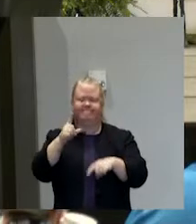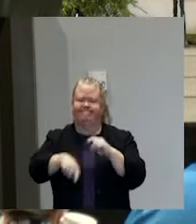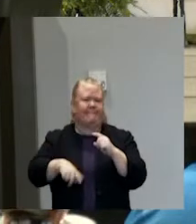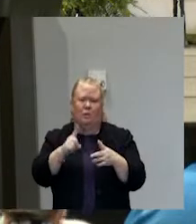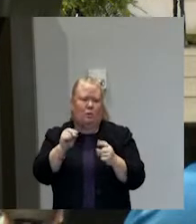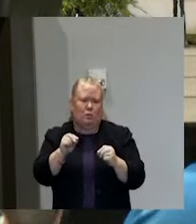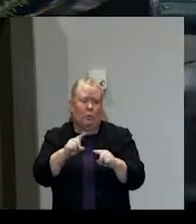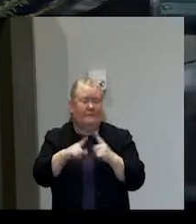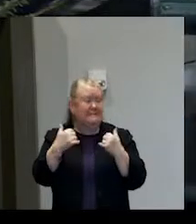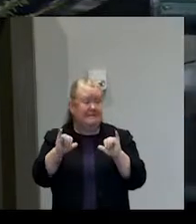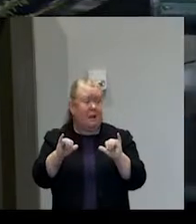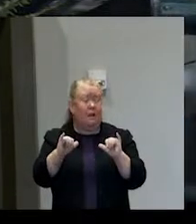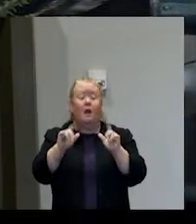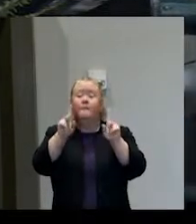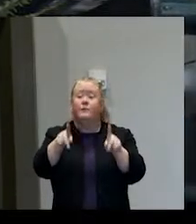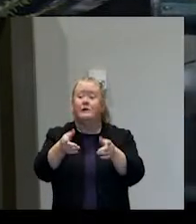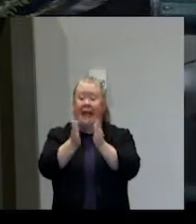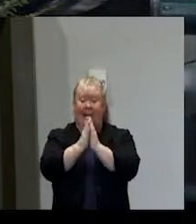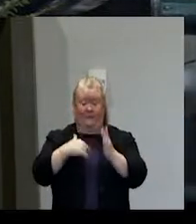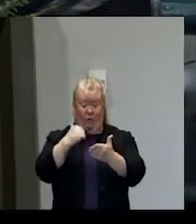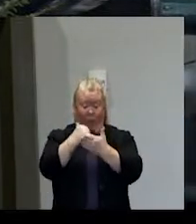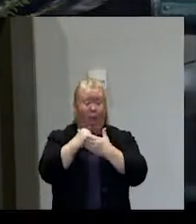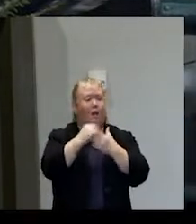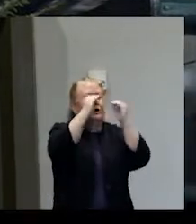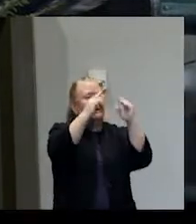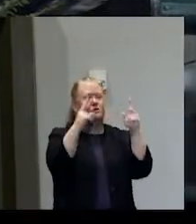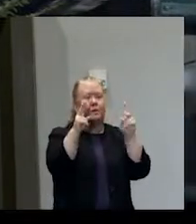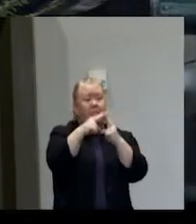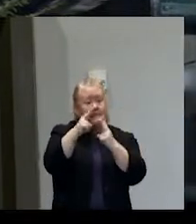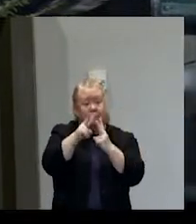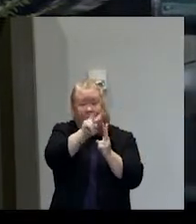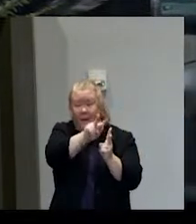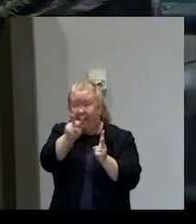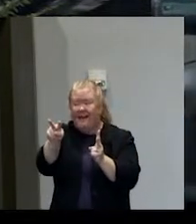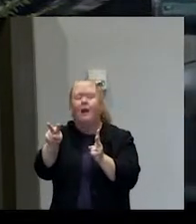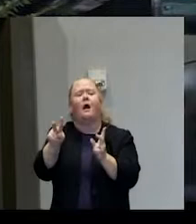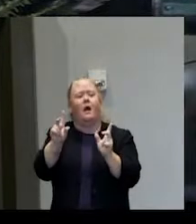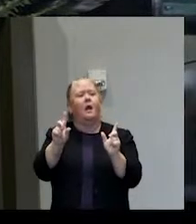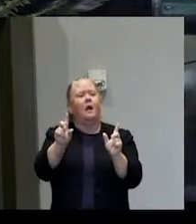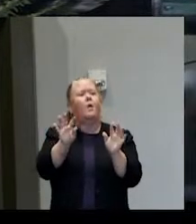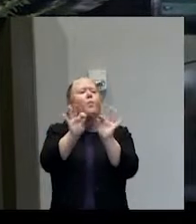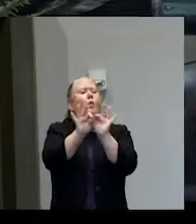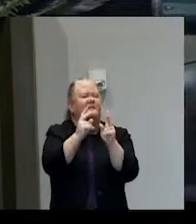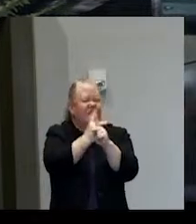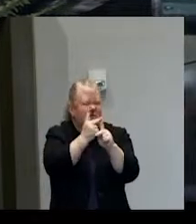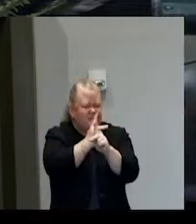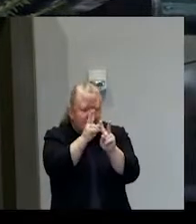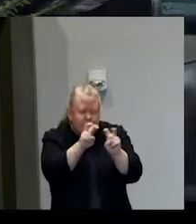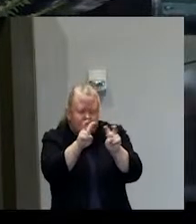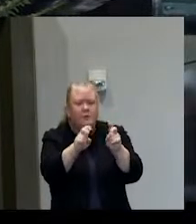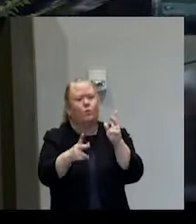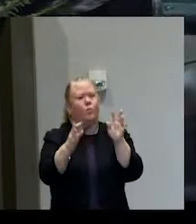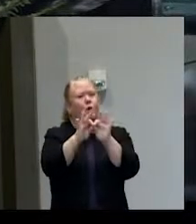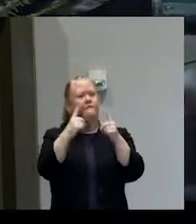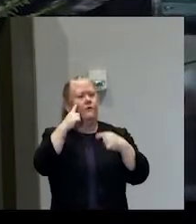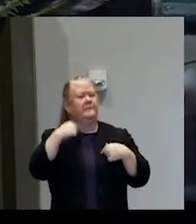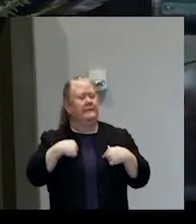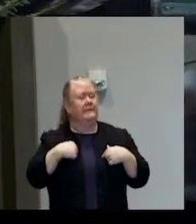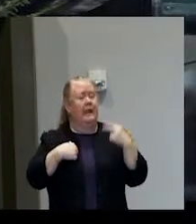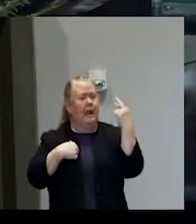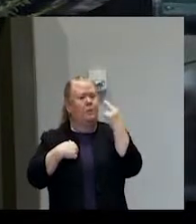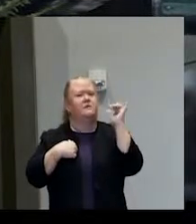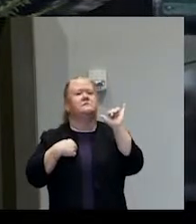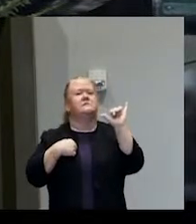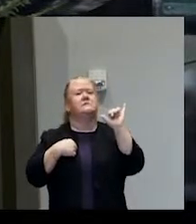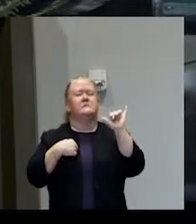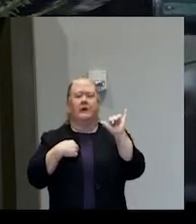but when somebody asked me for help or if a teacher paired us off, I was able to, it was worth figuring out. And I realized that it